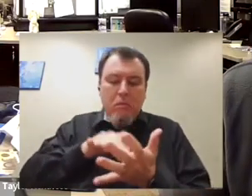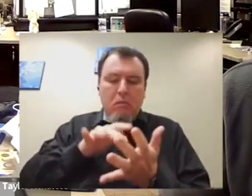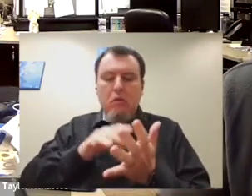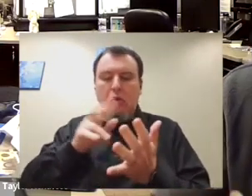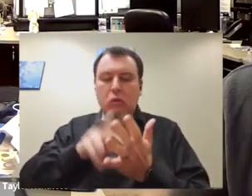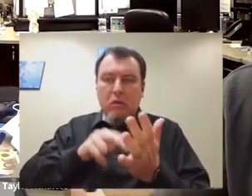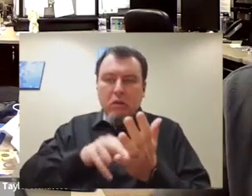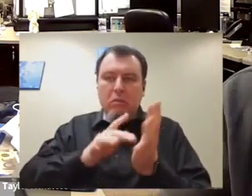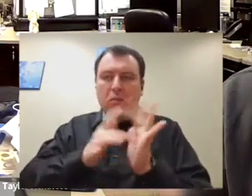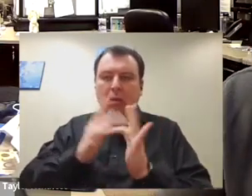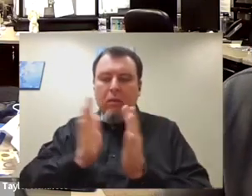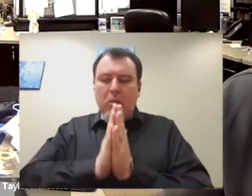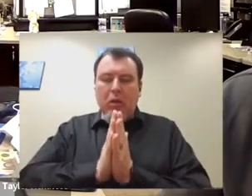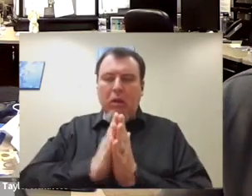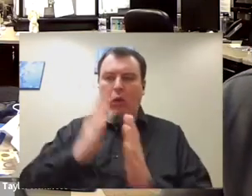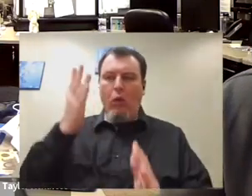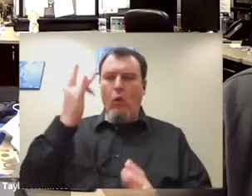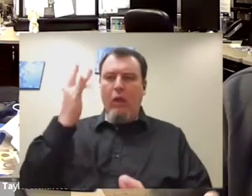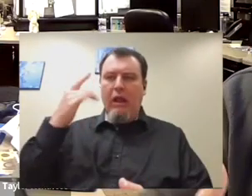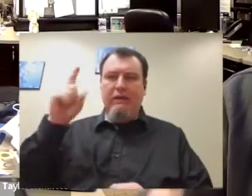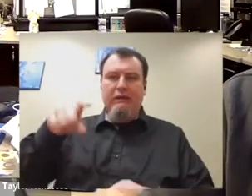time in my own